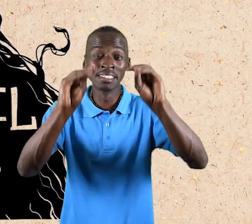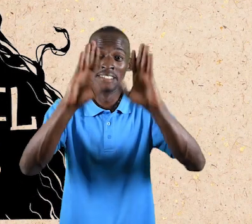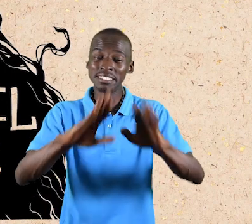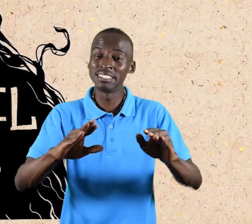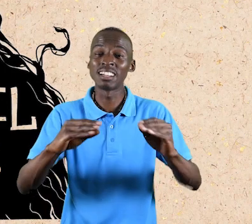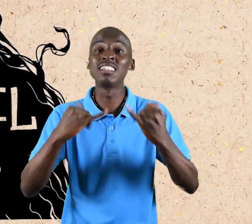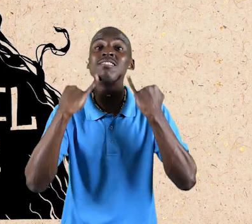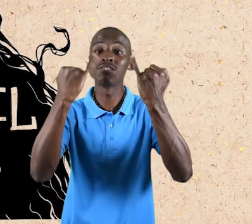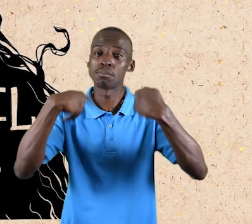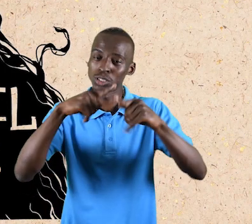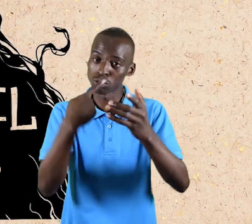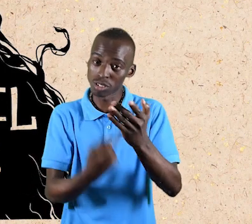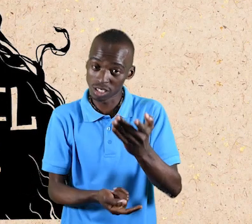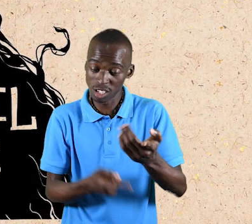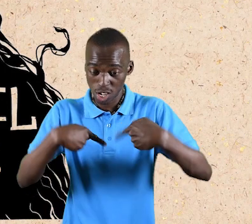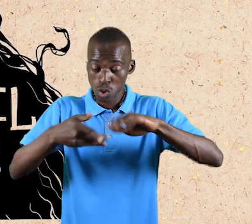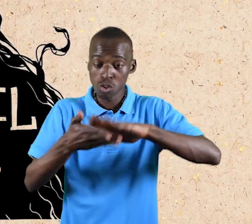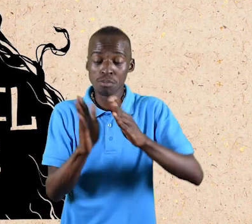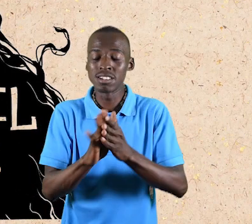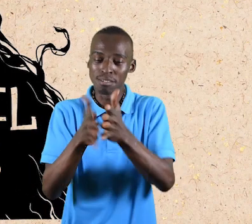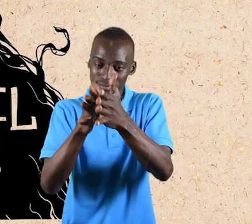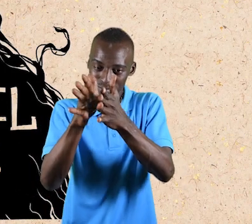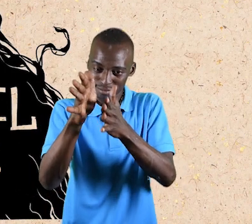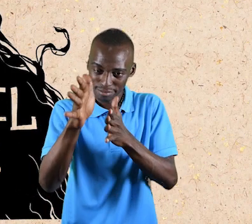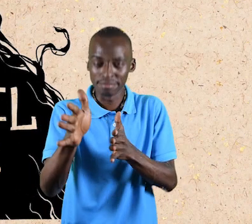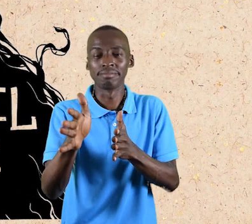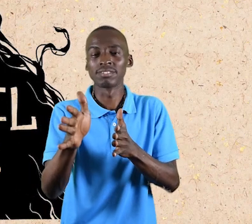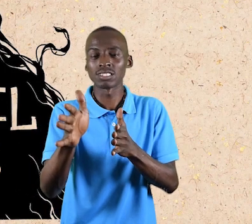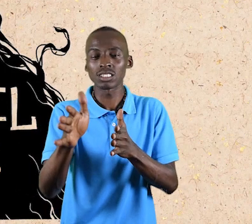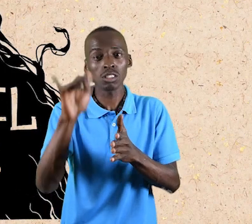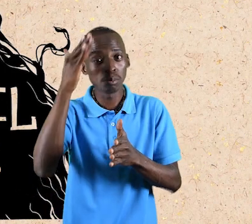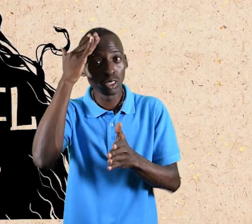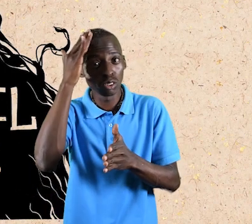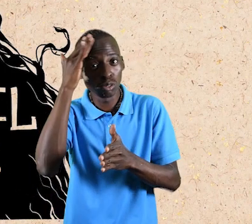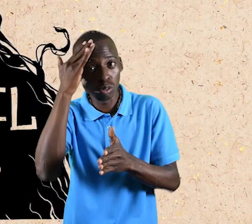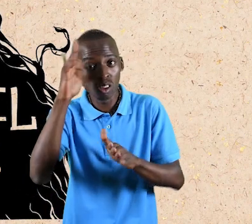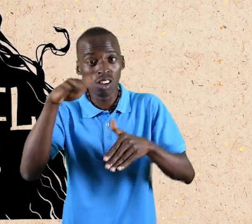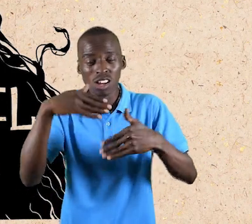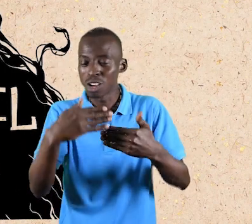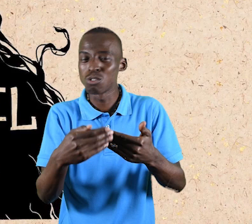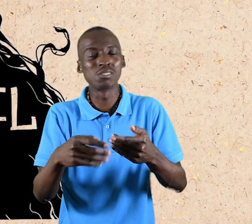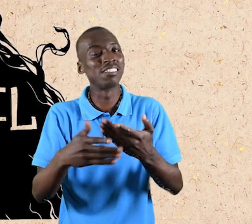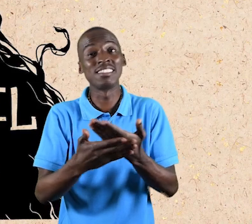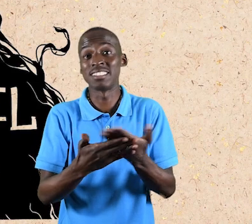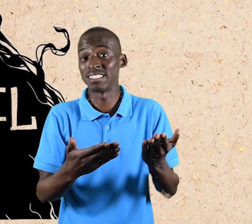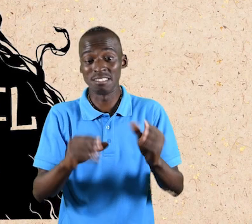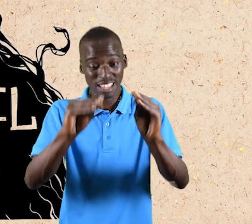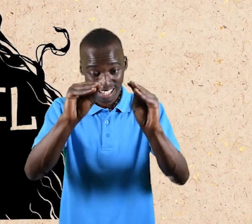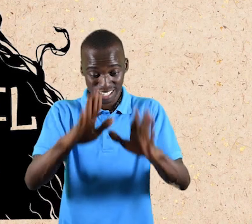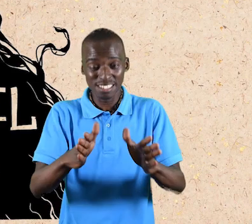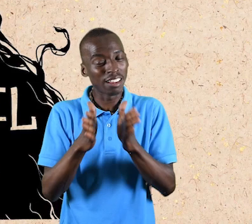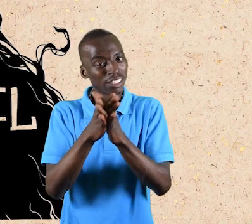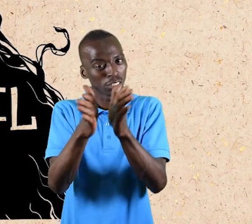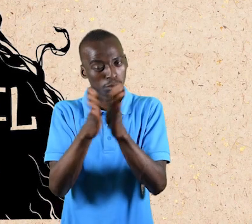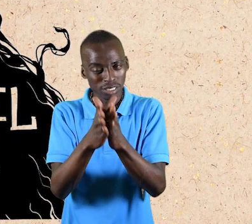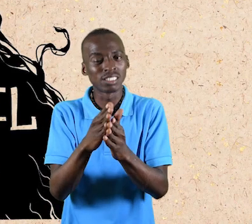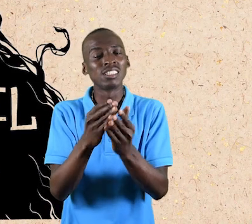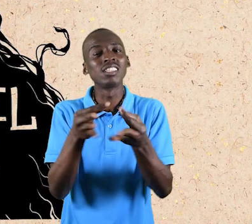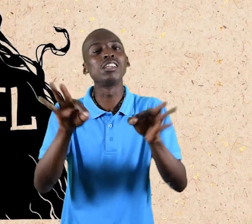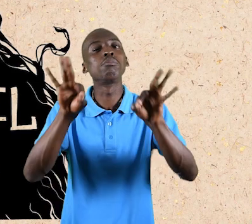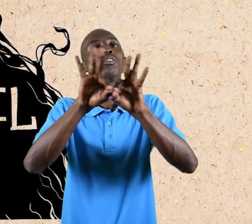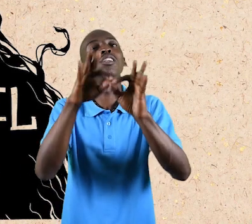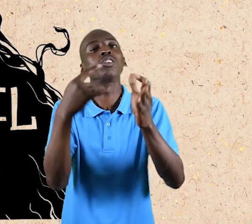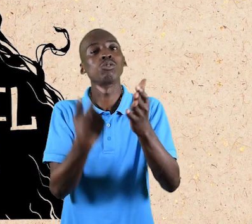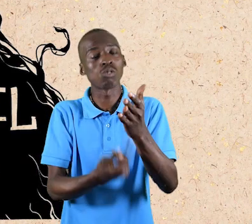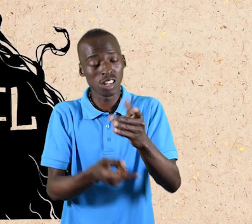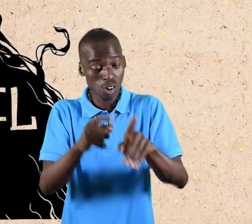advocate then? That we become pure hedonists or relativists? Well, no, that would be Hevel too. The teacher acknowledges the ideas from